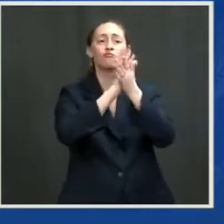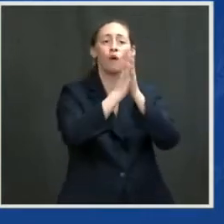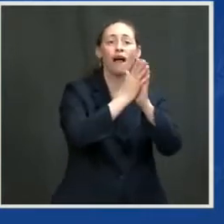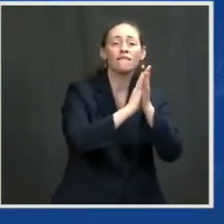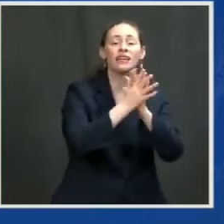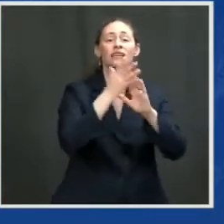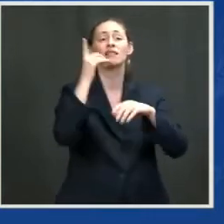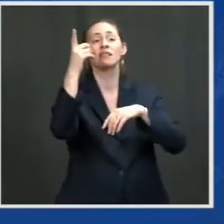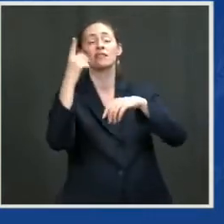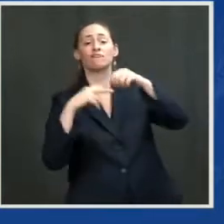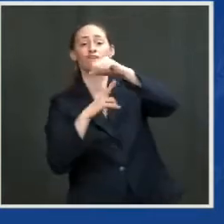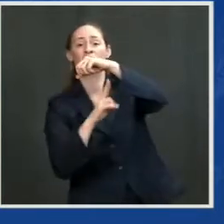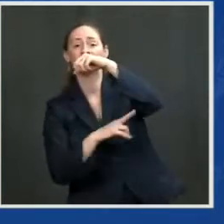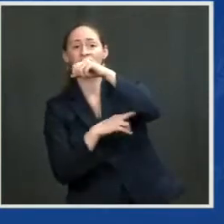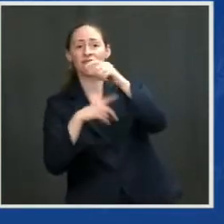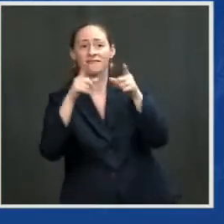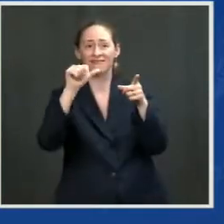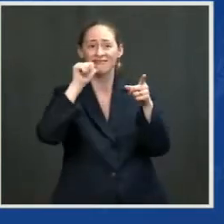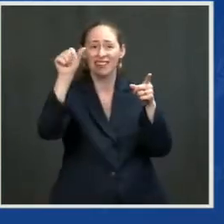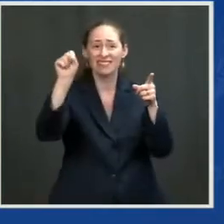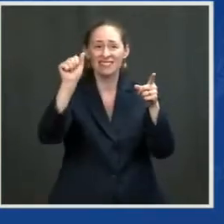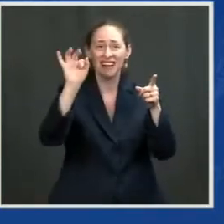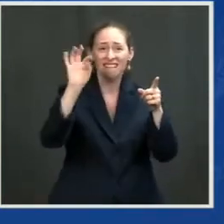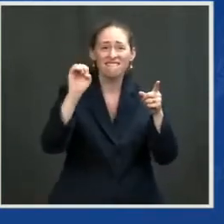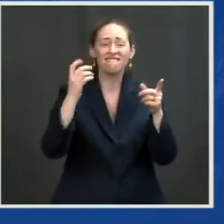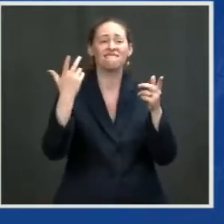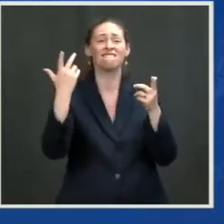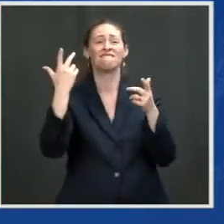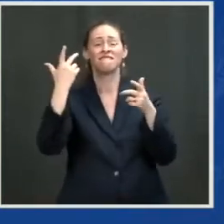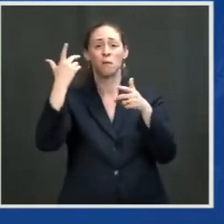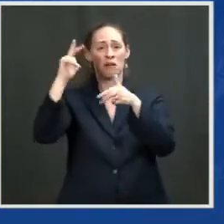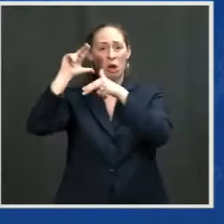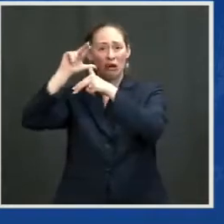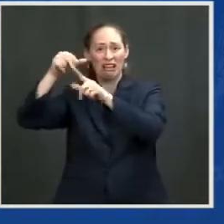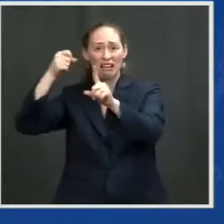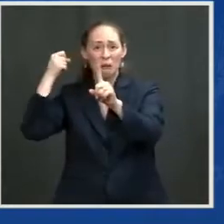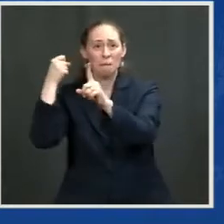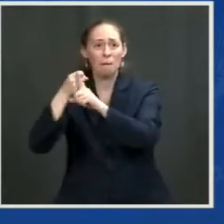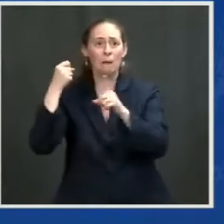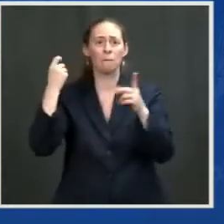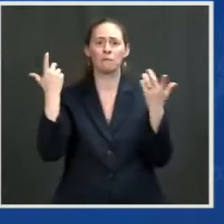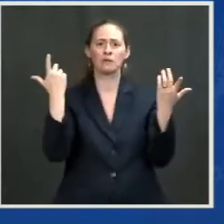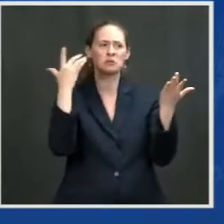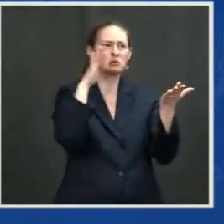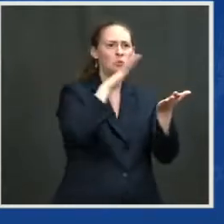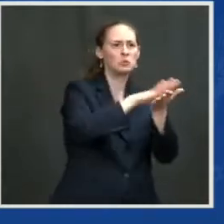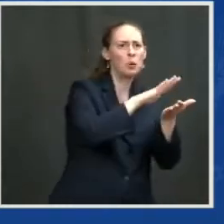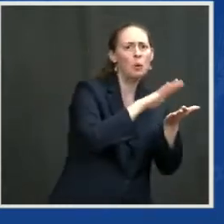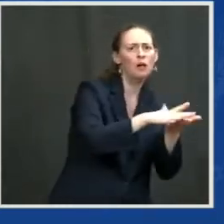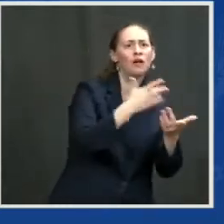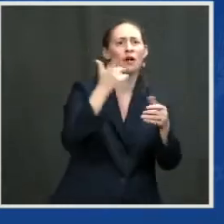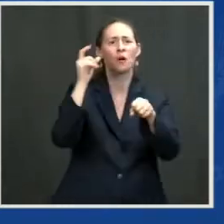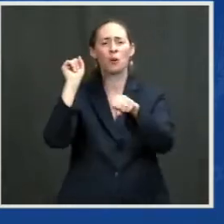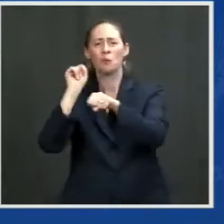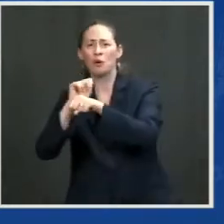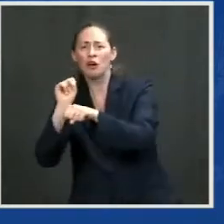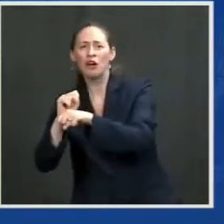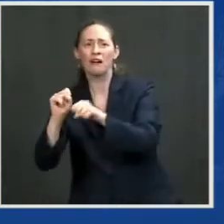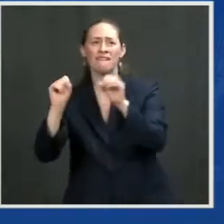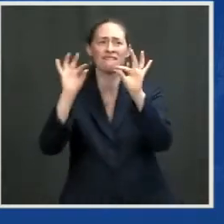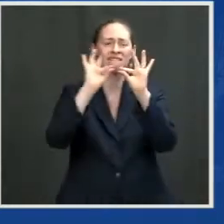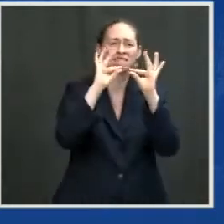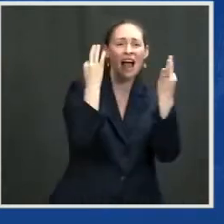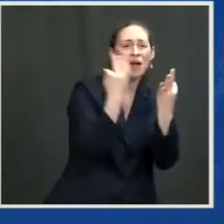up to a hurricane, people can't get to their jobs, they can't get to their schools, families can't get to hospitals safely. This is about creating